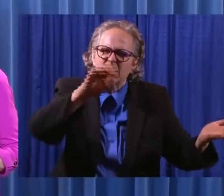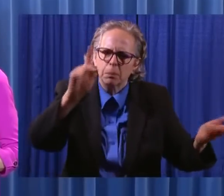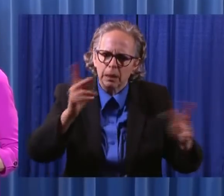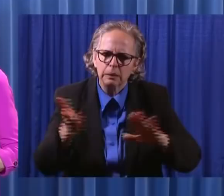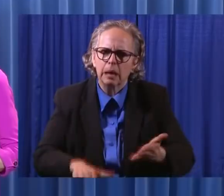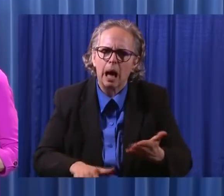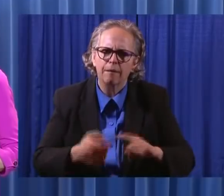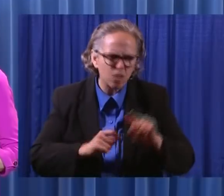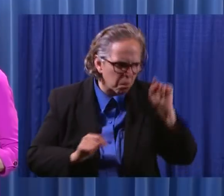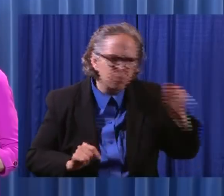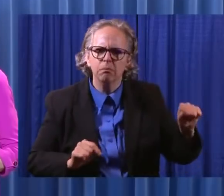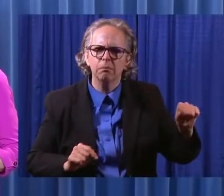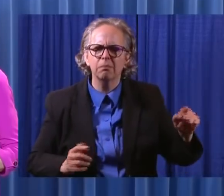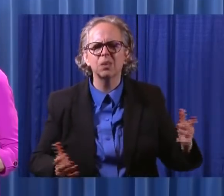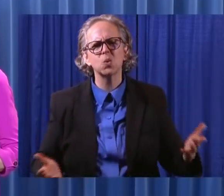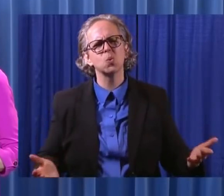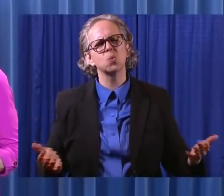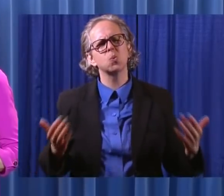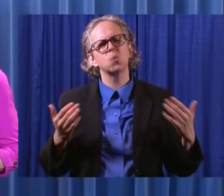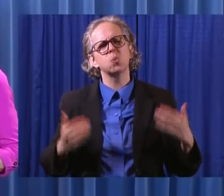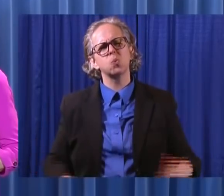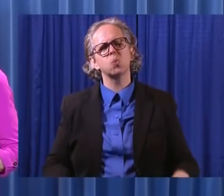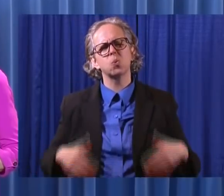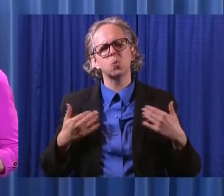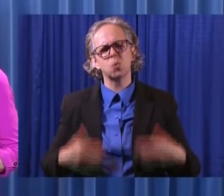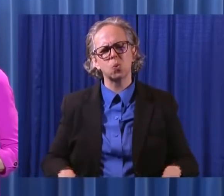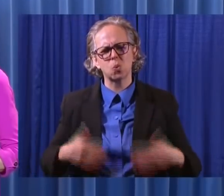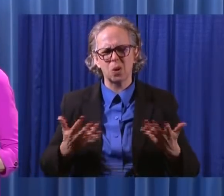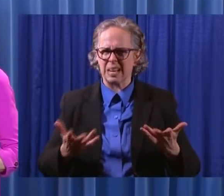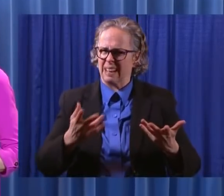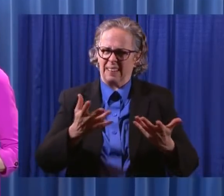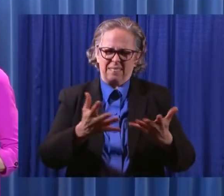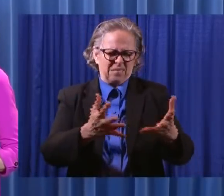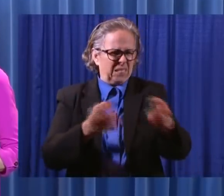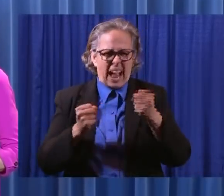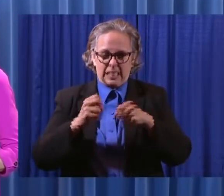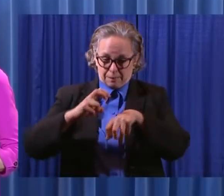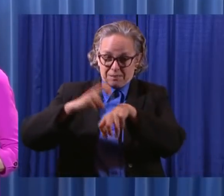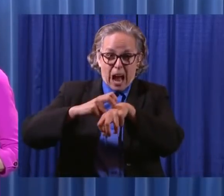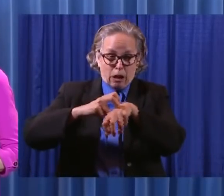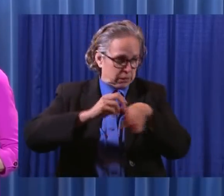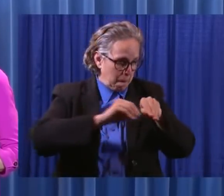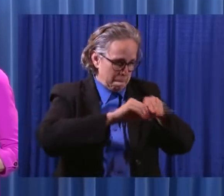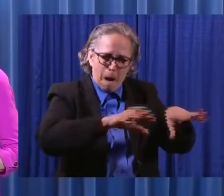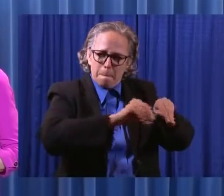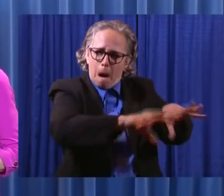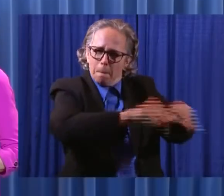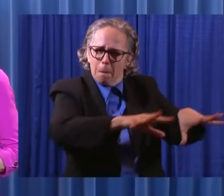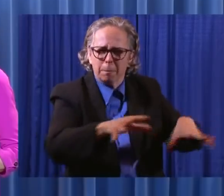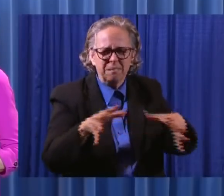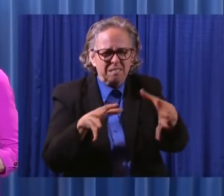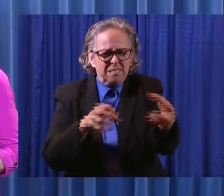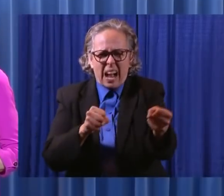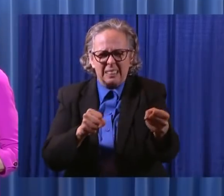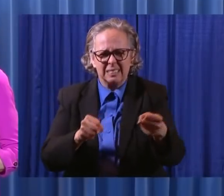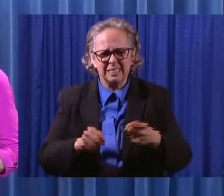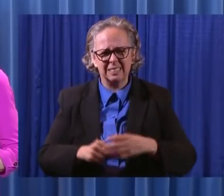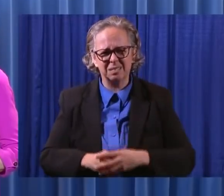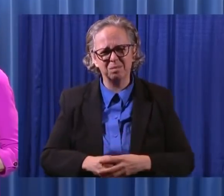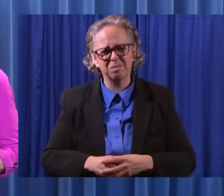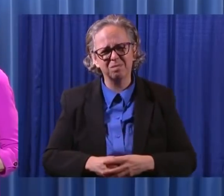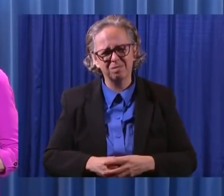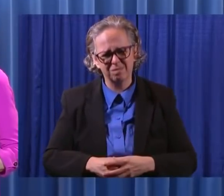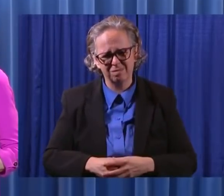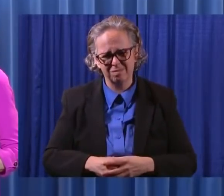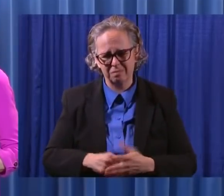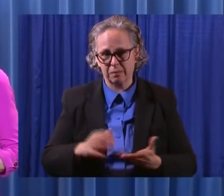spreads. We're ramping up that testing as we can now in the nursing homes. We'll be having more announcements of things that we're